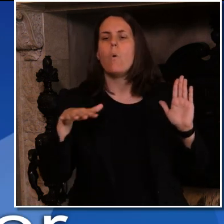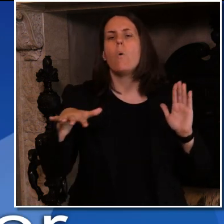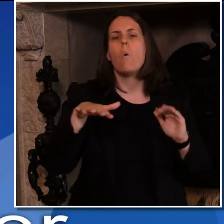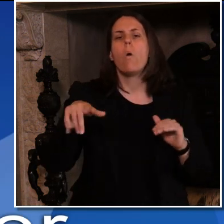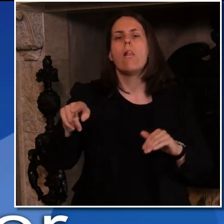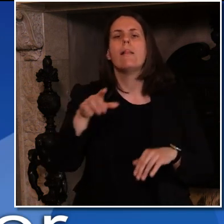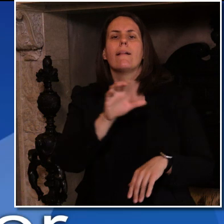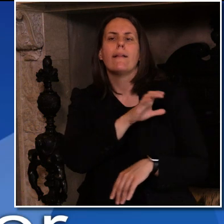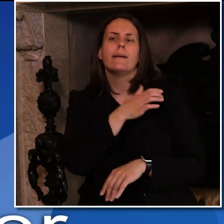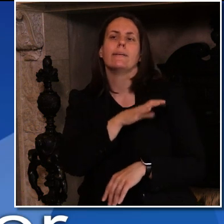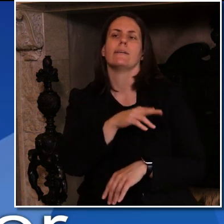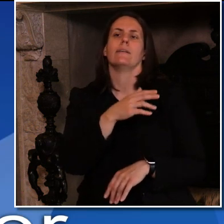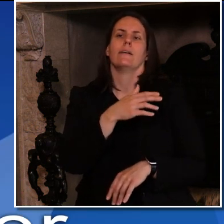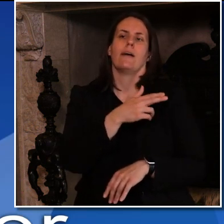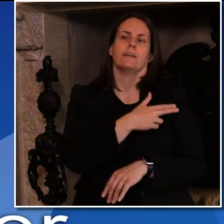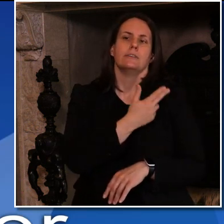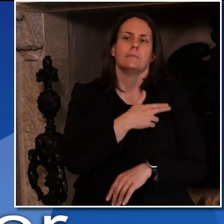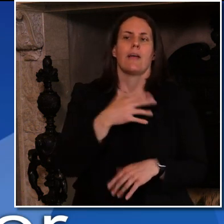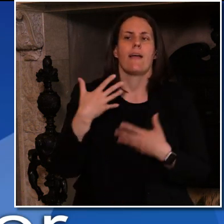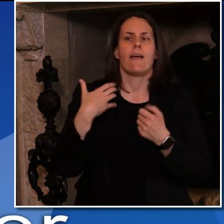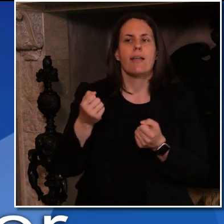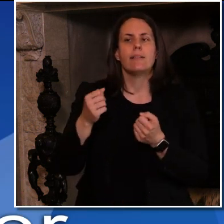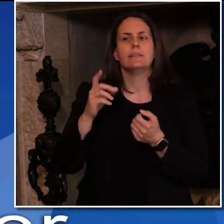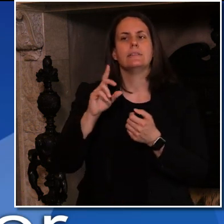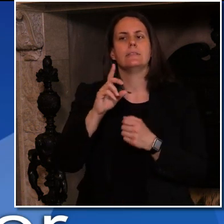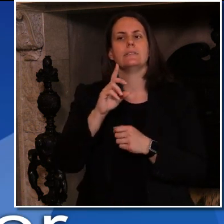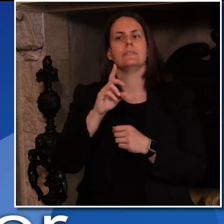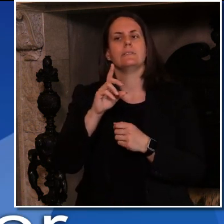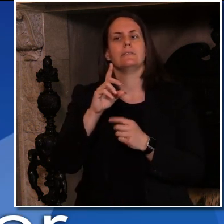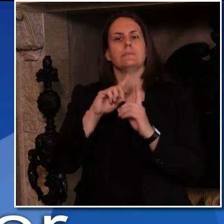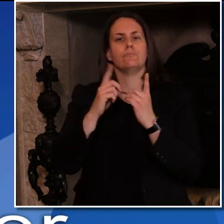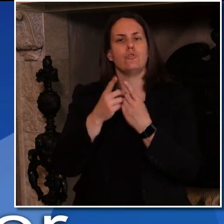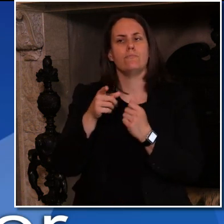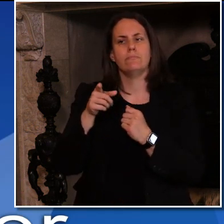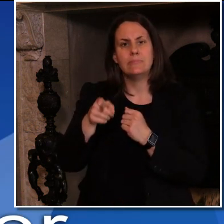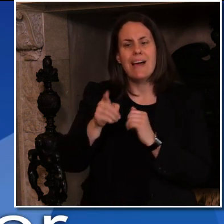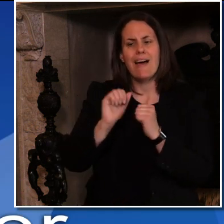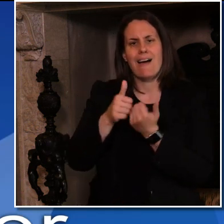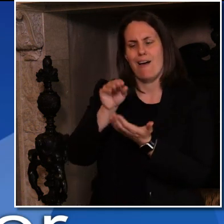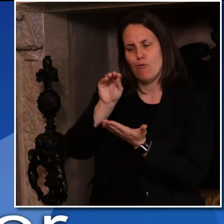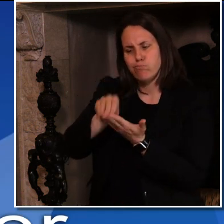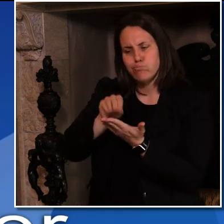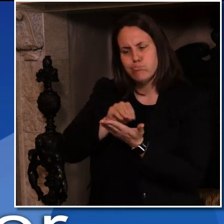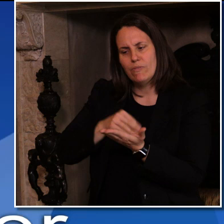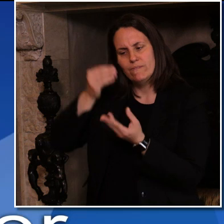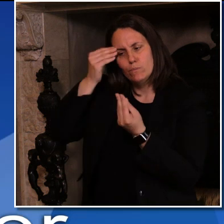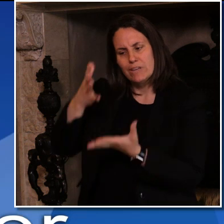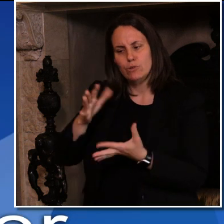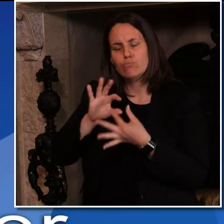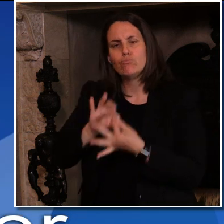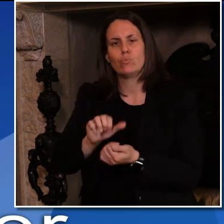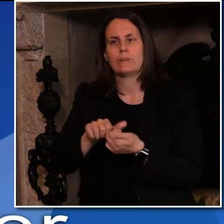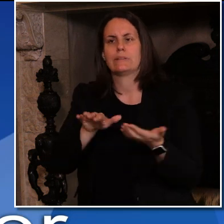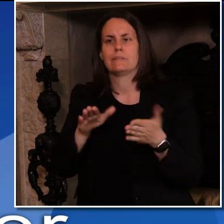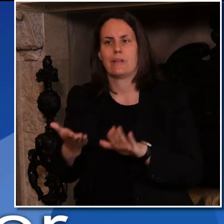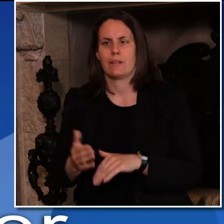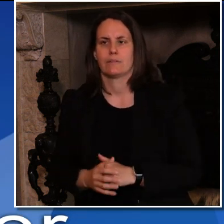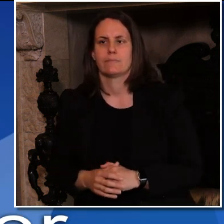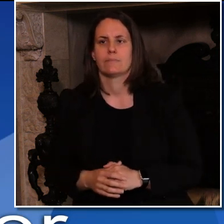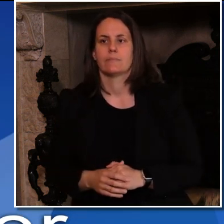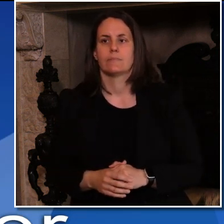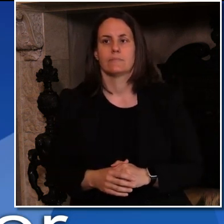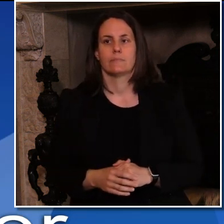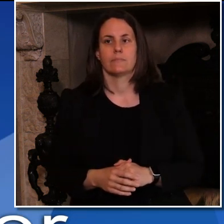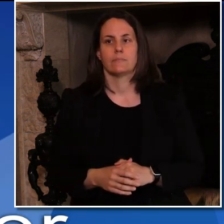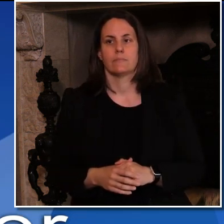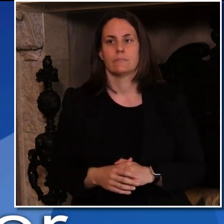the surveillance system, whether they should enter those deaths in cases where there was no test, but the death is deemed a probable case